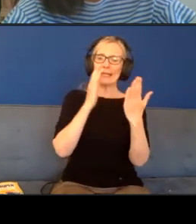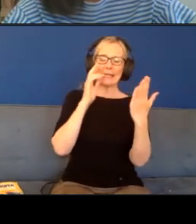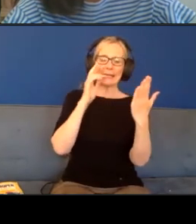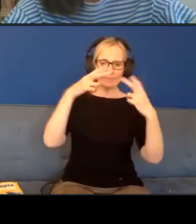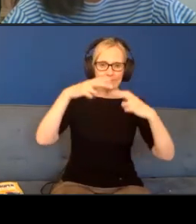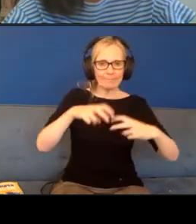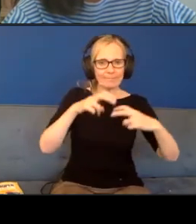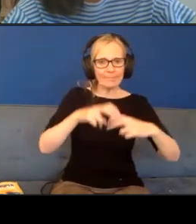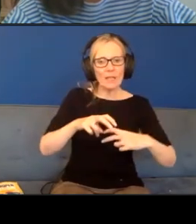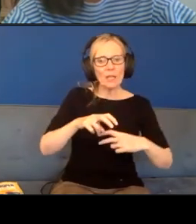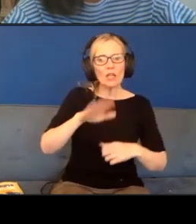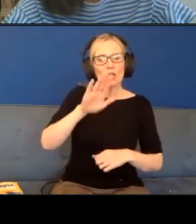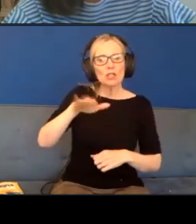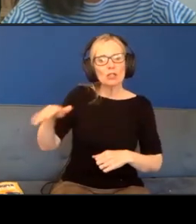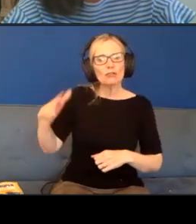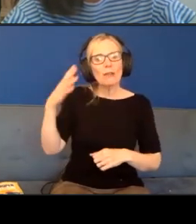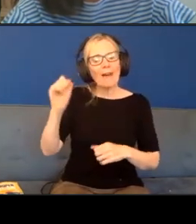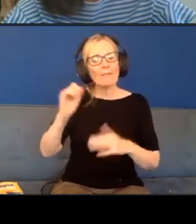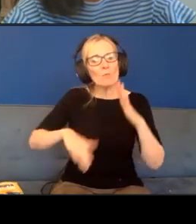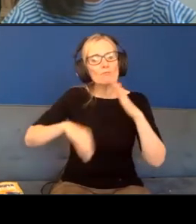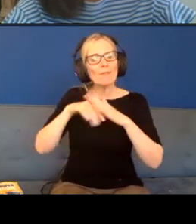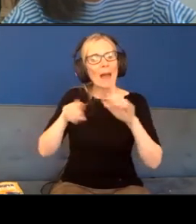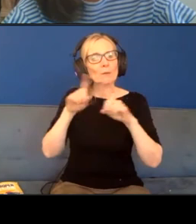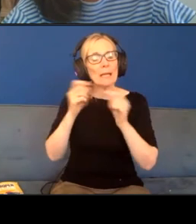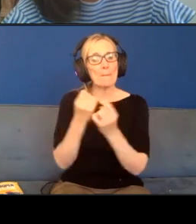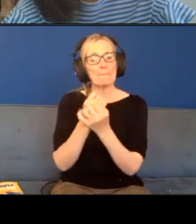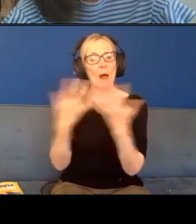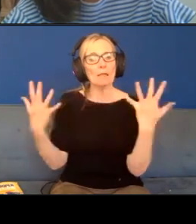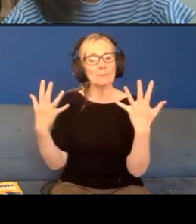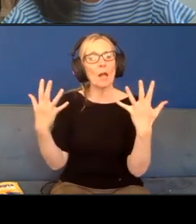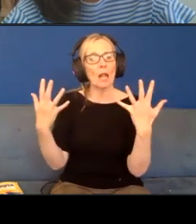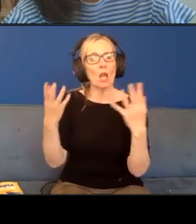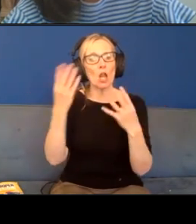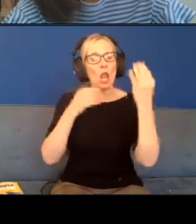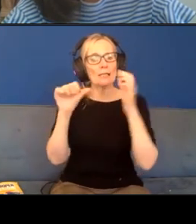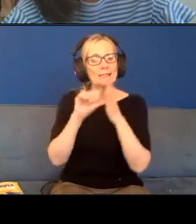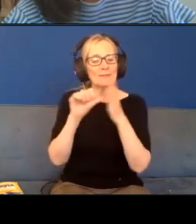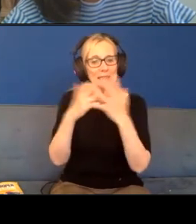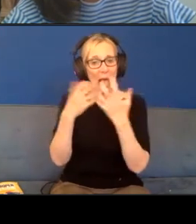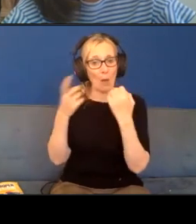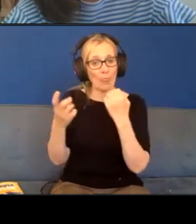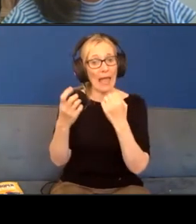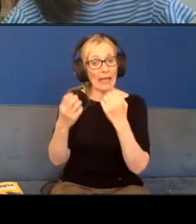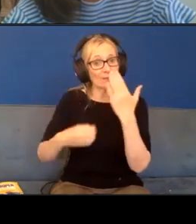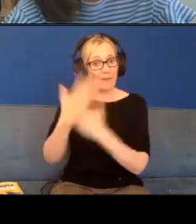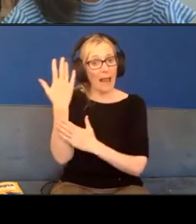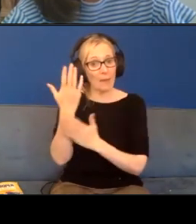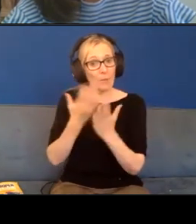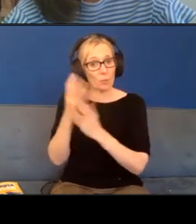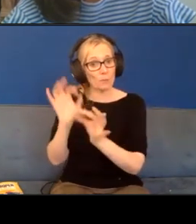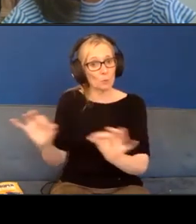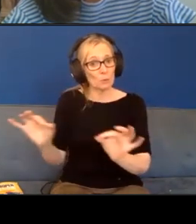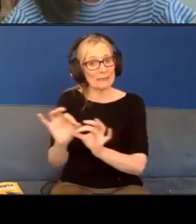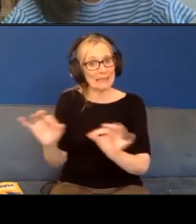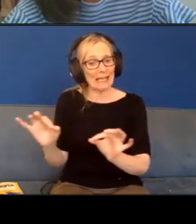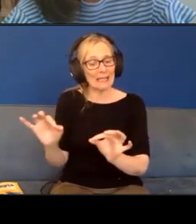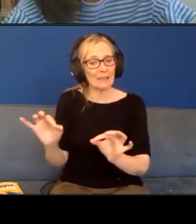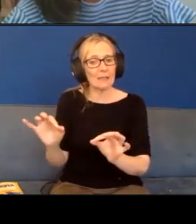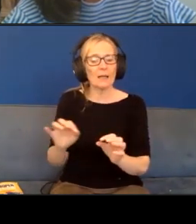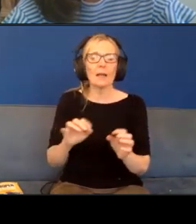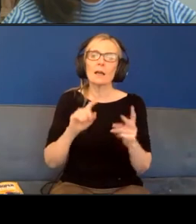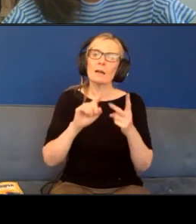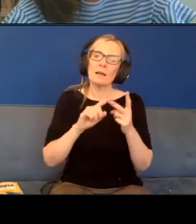having profound and multiple learning difficulties develop musically. And Adam Ockleford and a kind